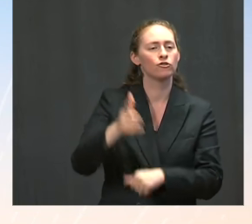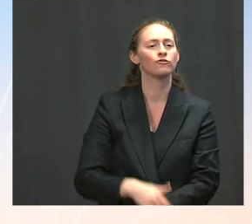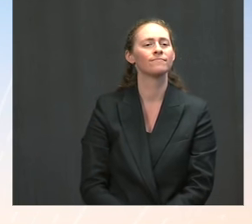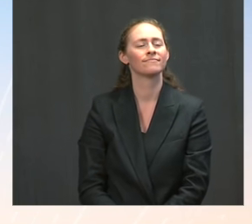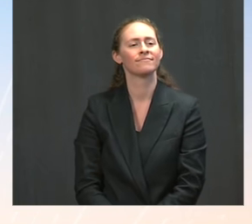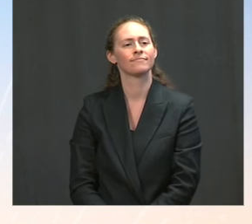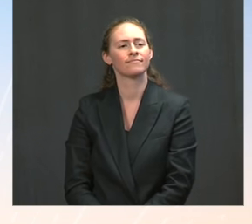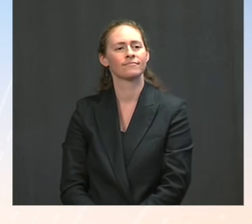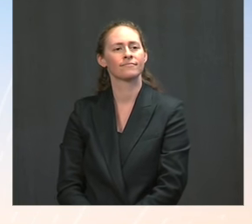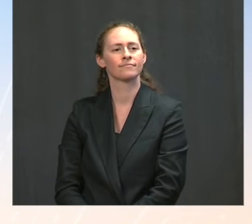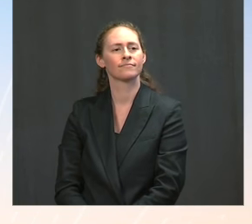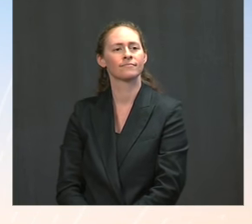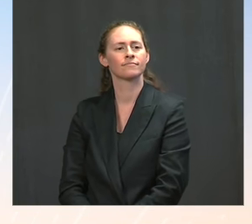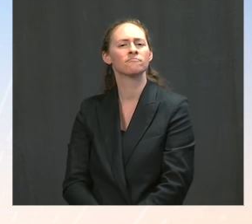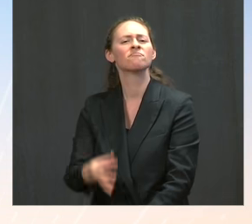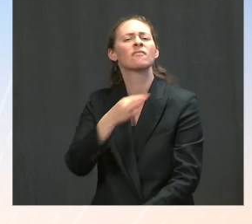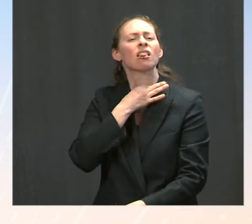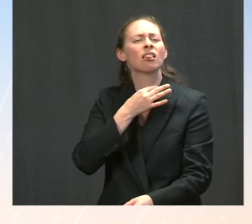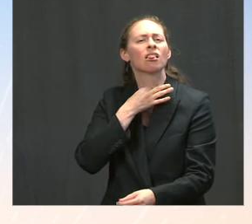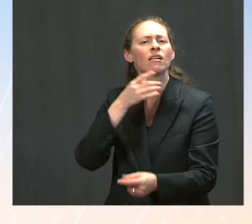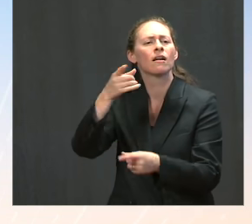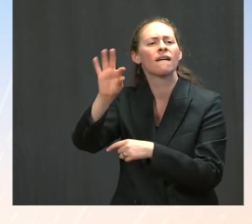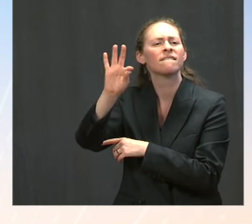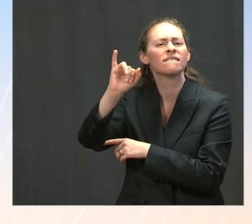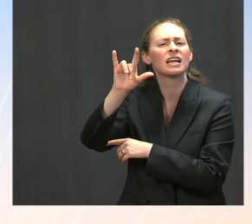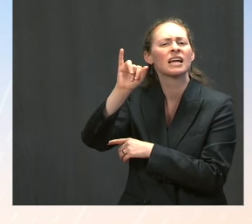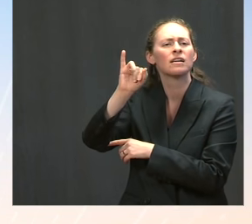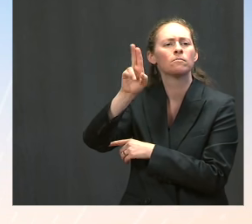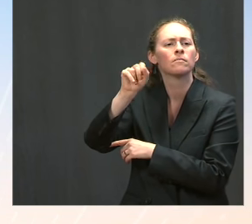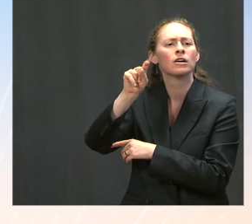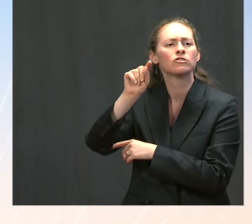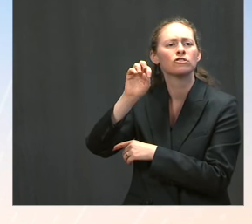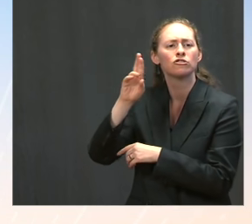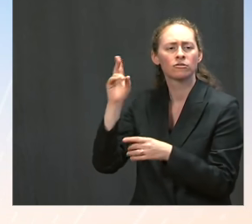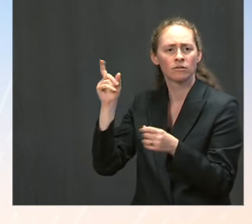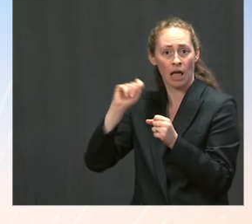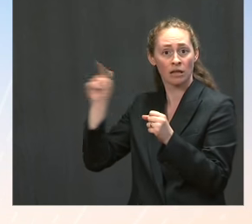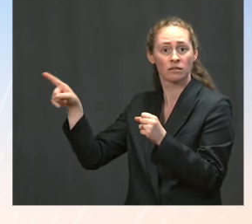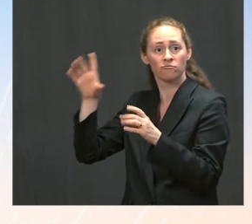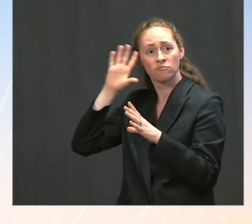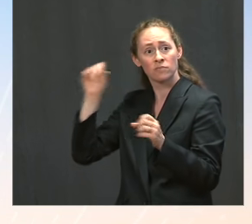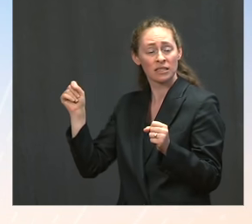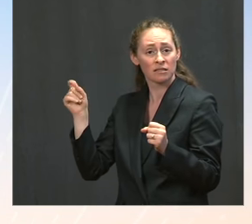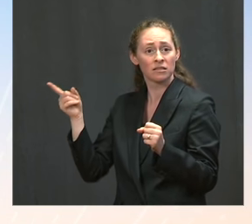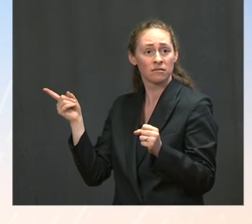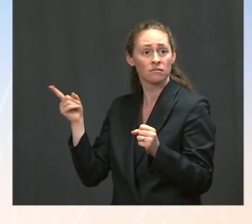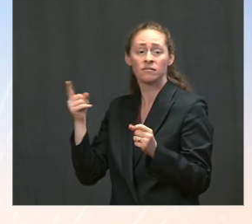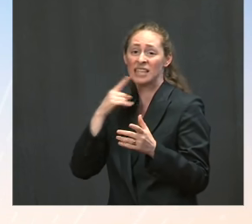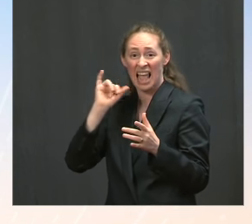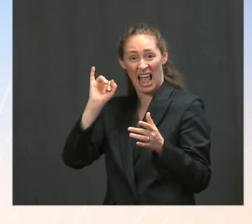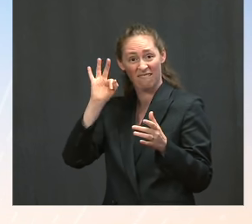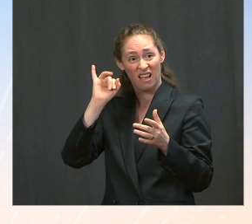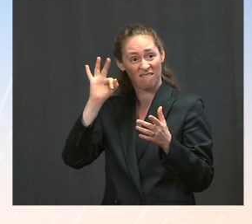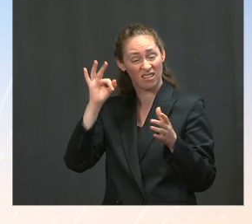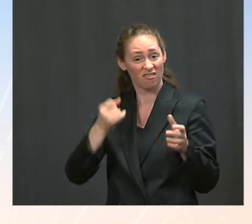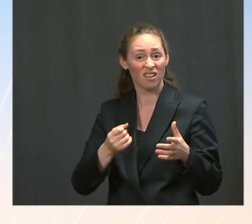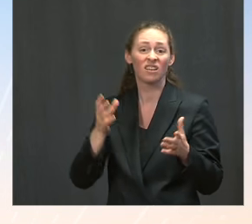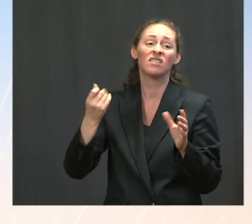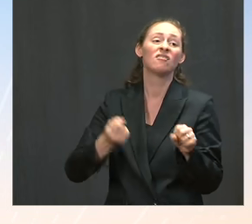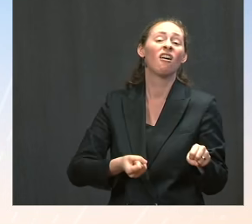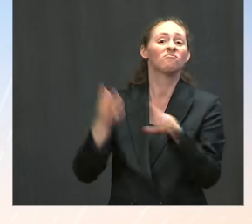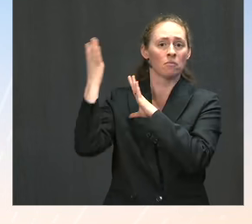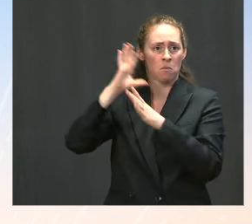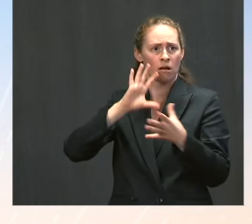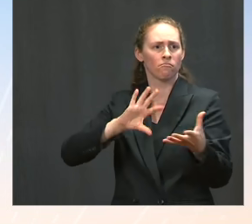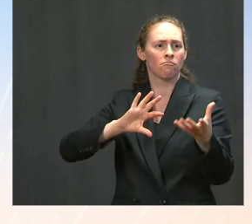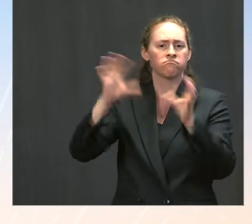last night that getting rid of it would throw the entire Congress into chaos and nothing will get done, and that's sort